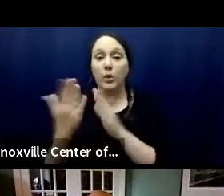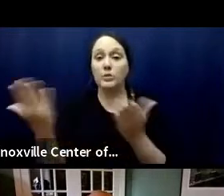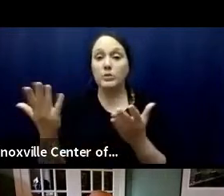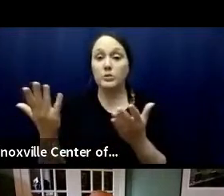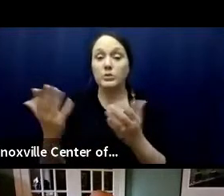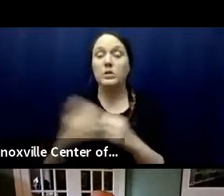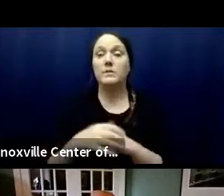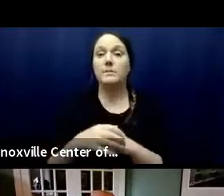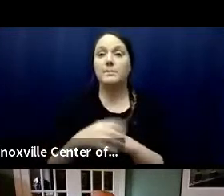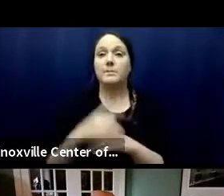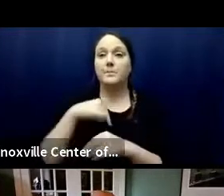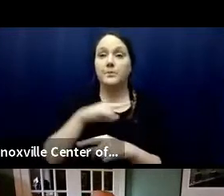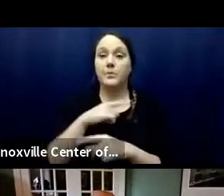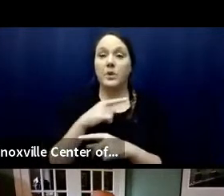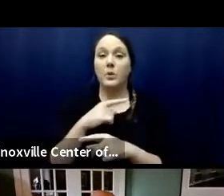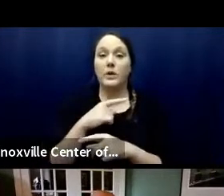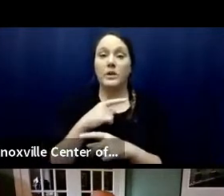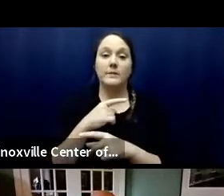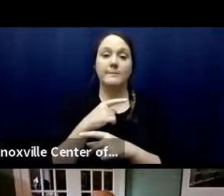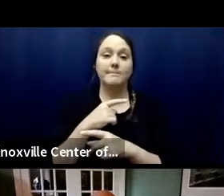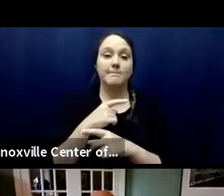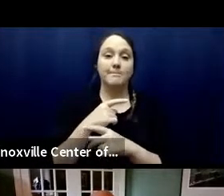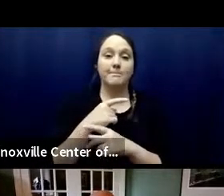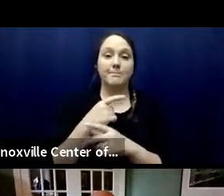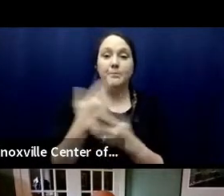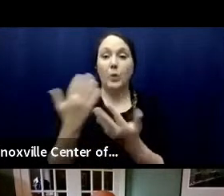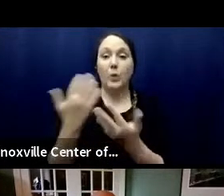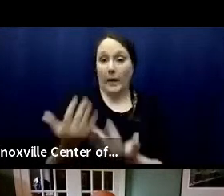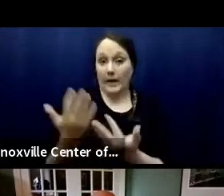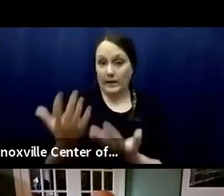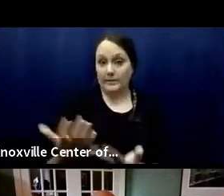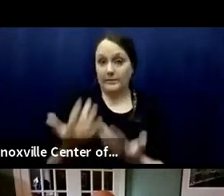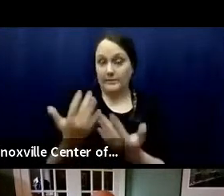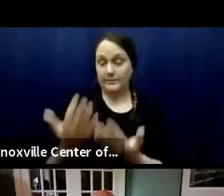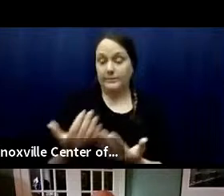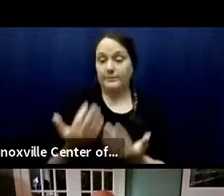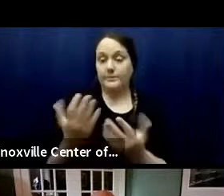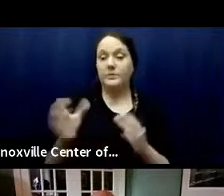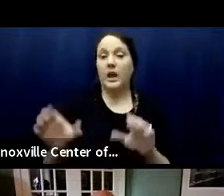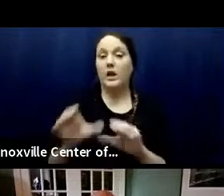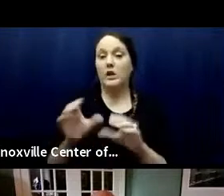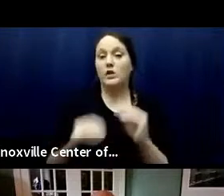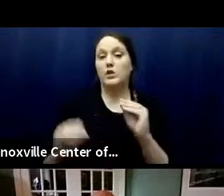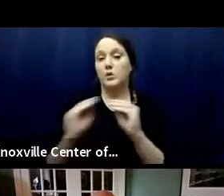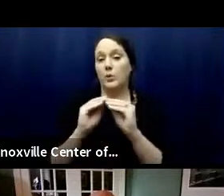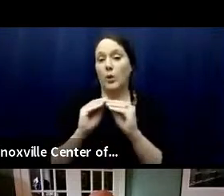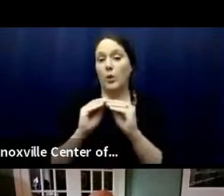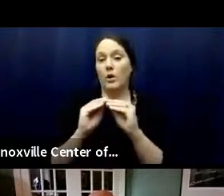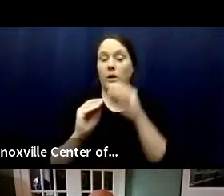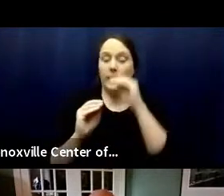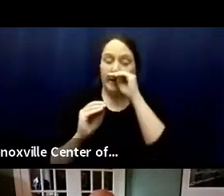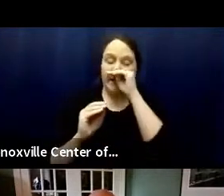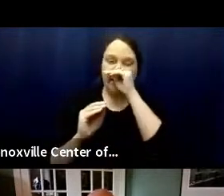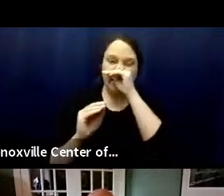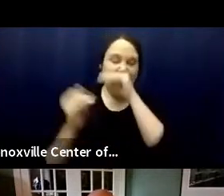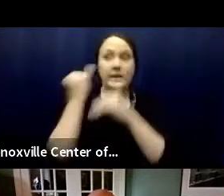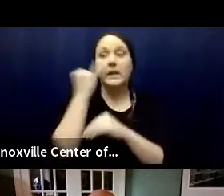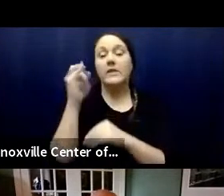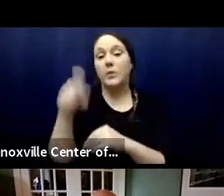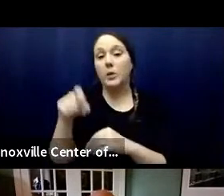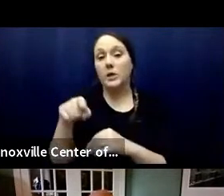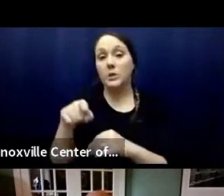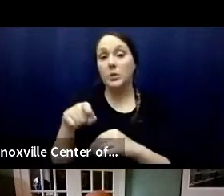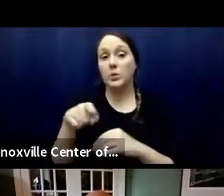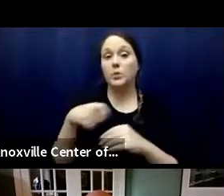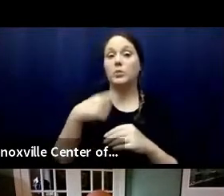that we wait and we do more if forced to, if we feel like we